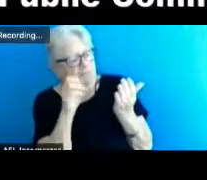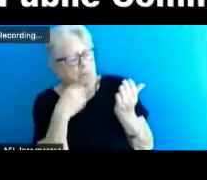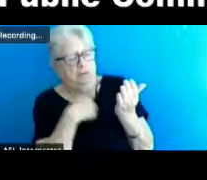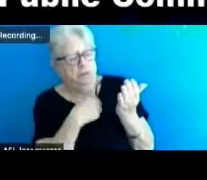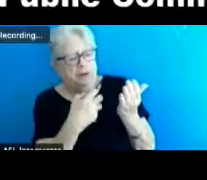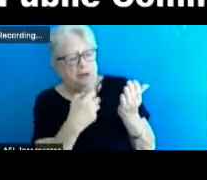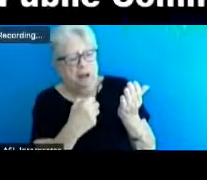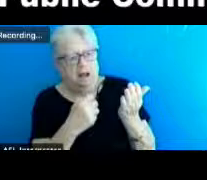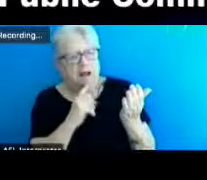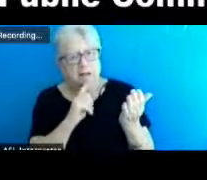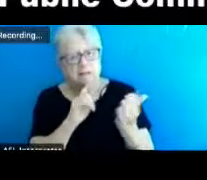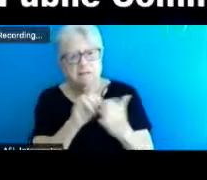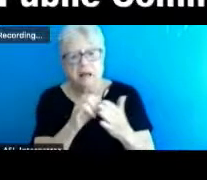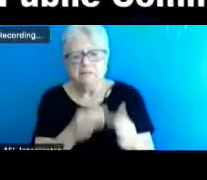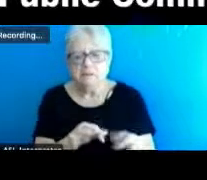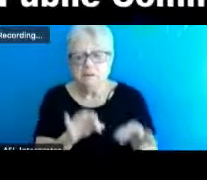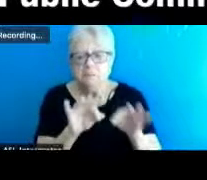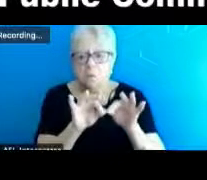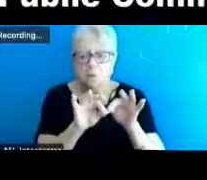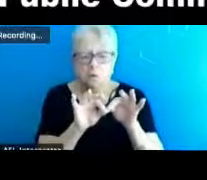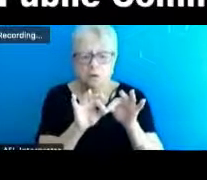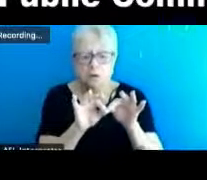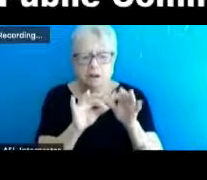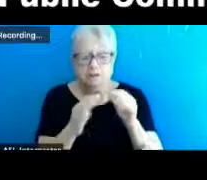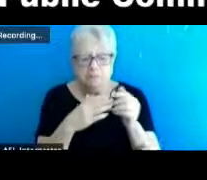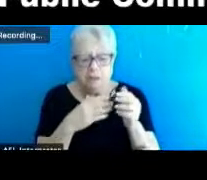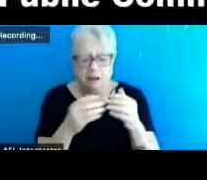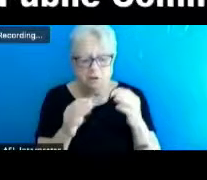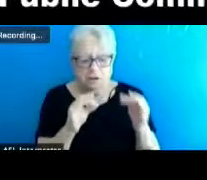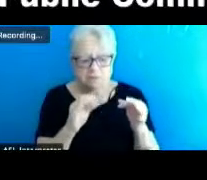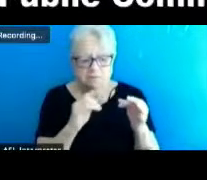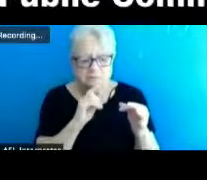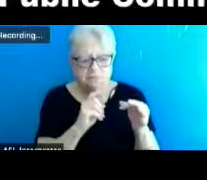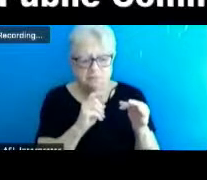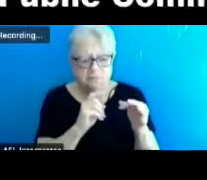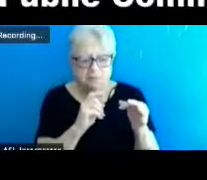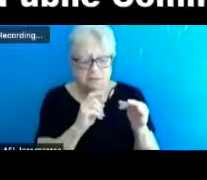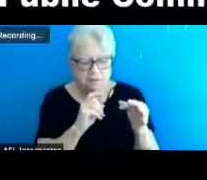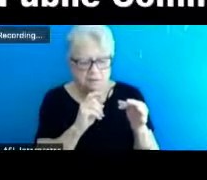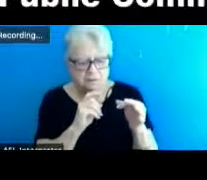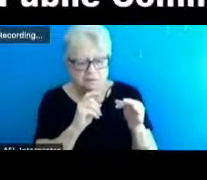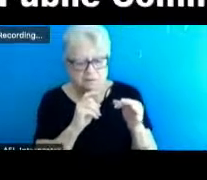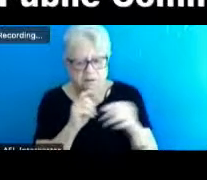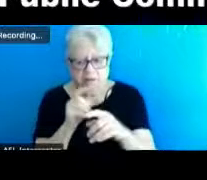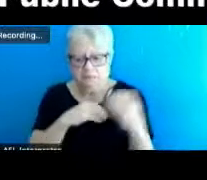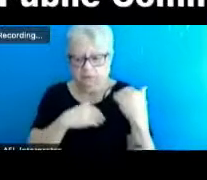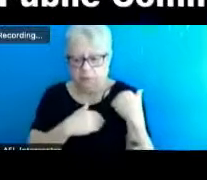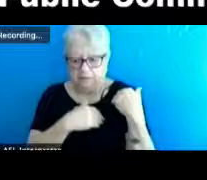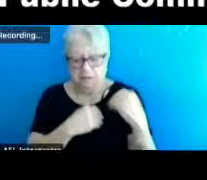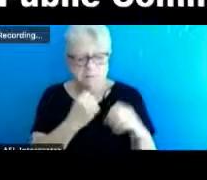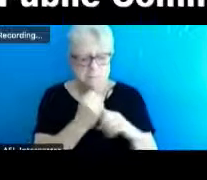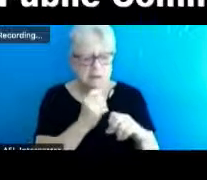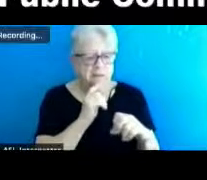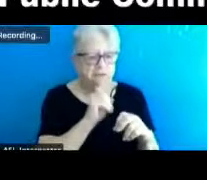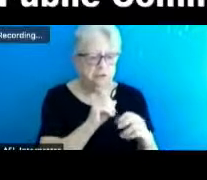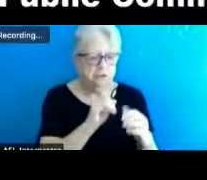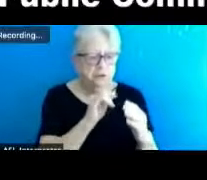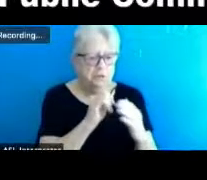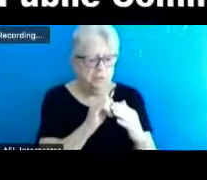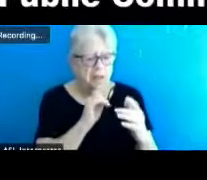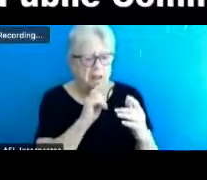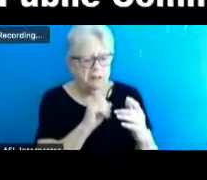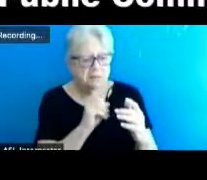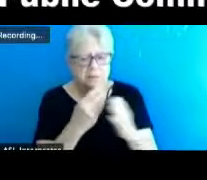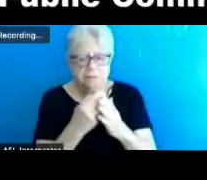important for them as they're charged with making sure that there is payment and making sure that it's appropriate and